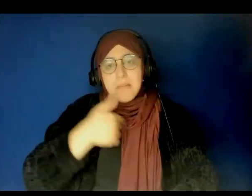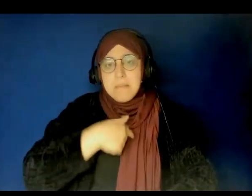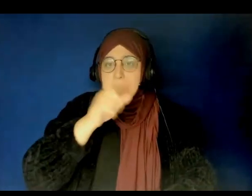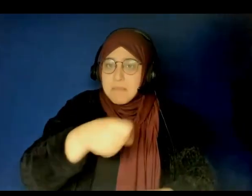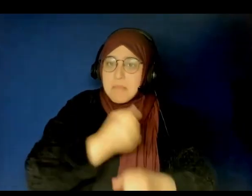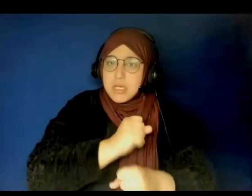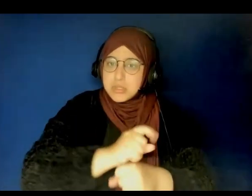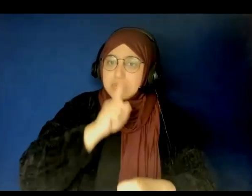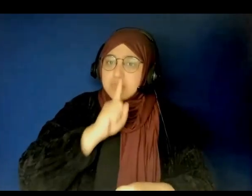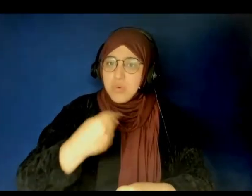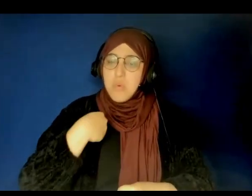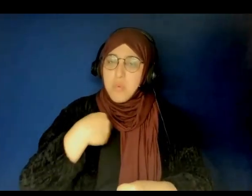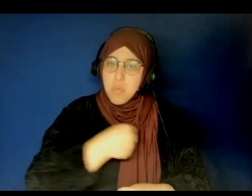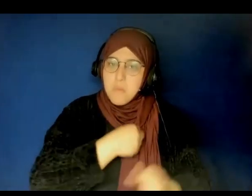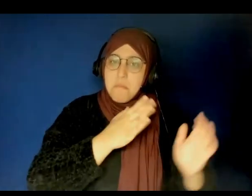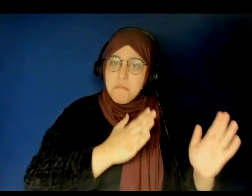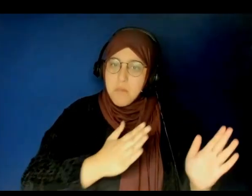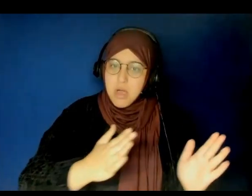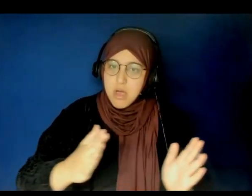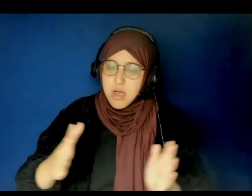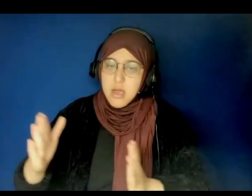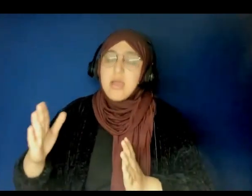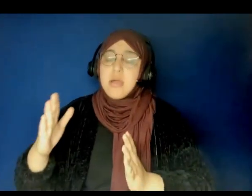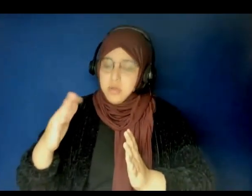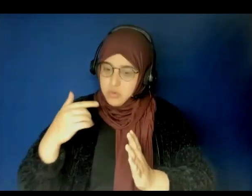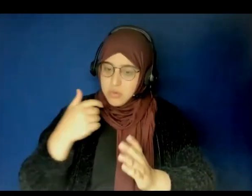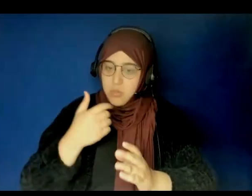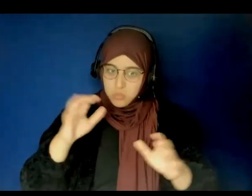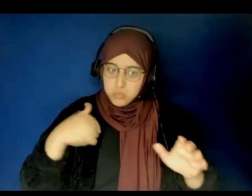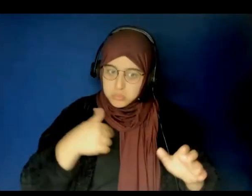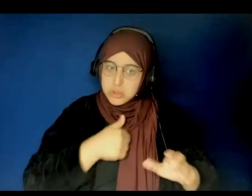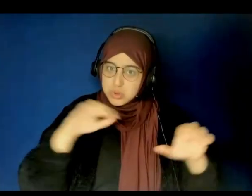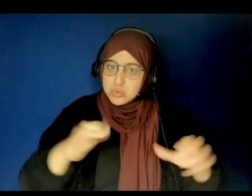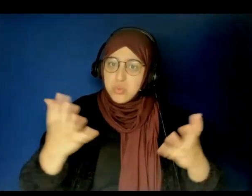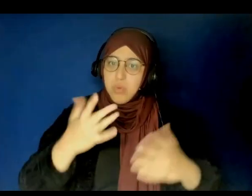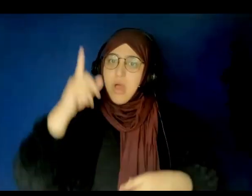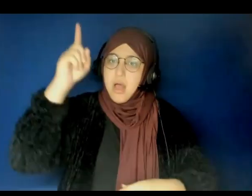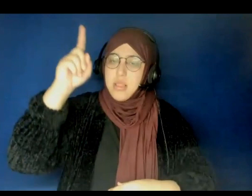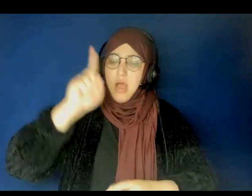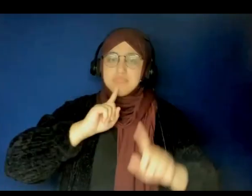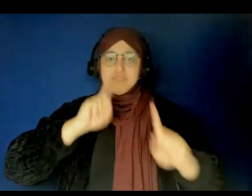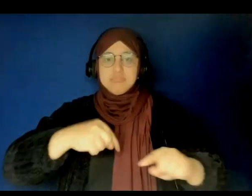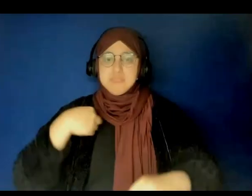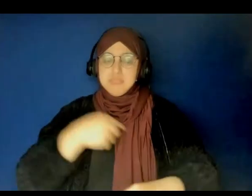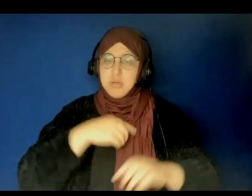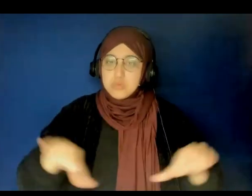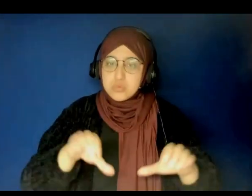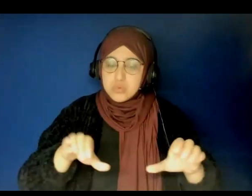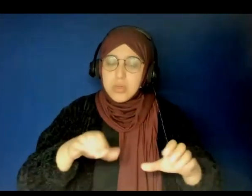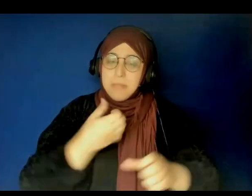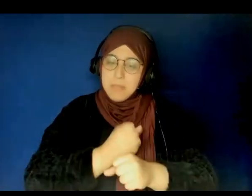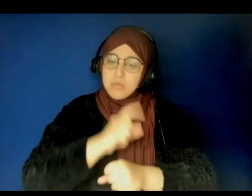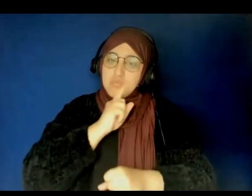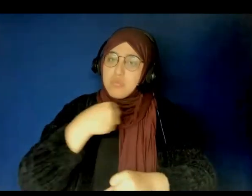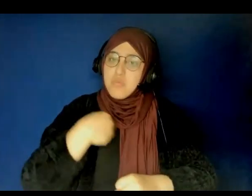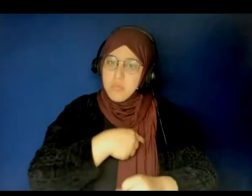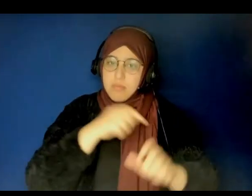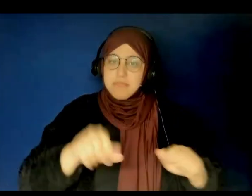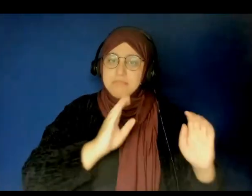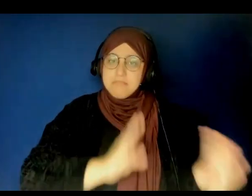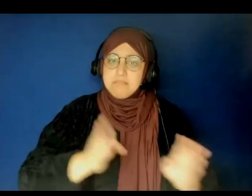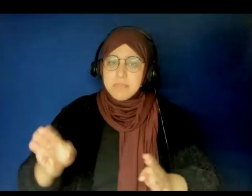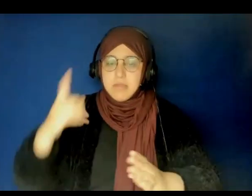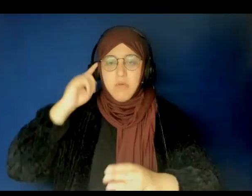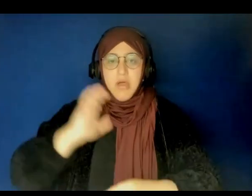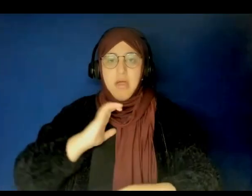need to do and what Allah has commanded us to do to prepare for the end of life. There are a